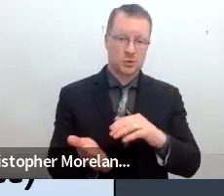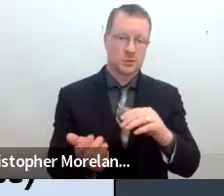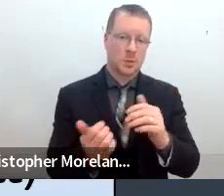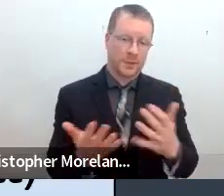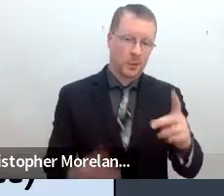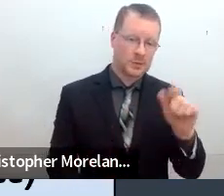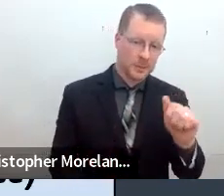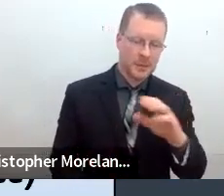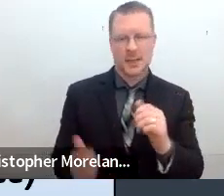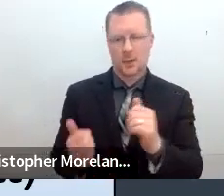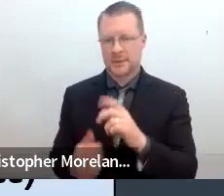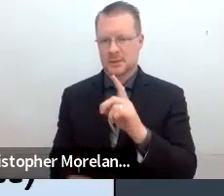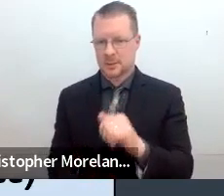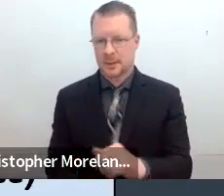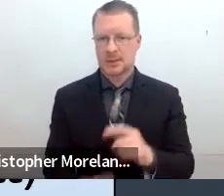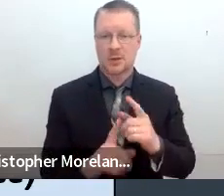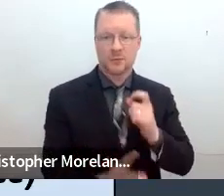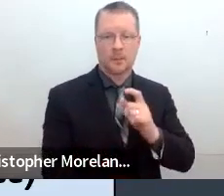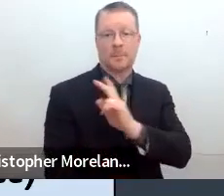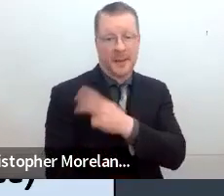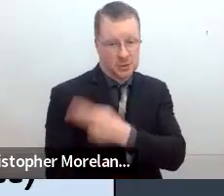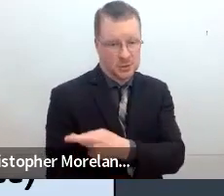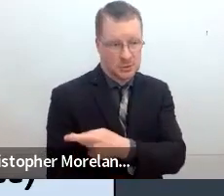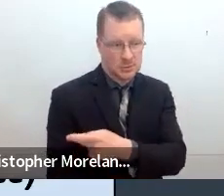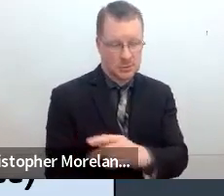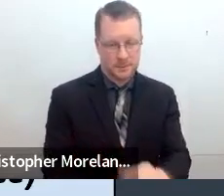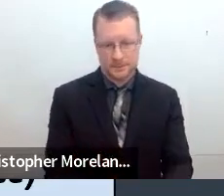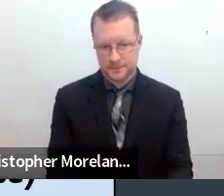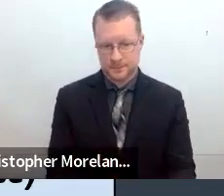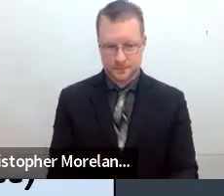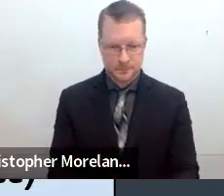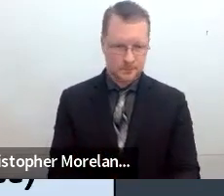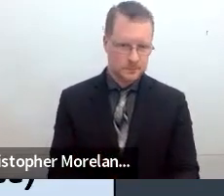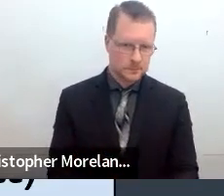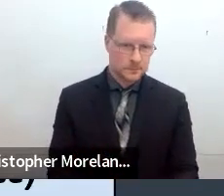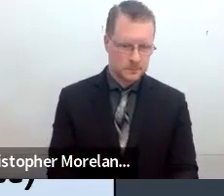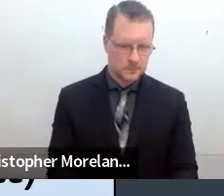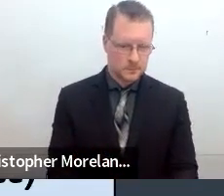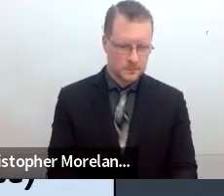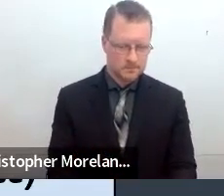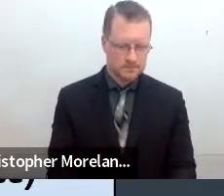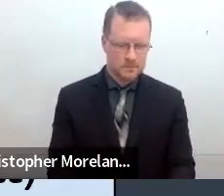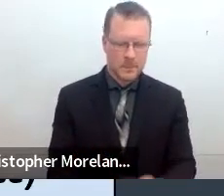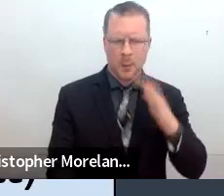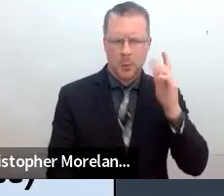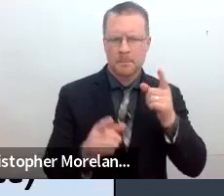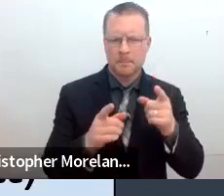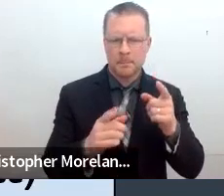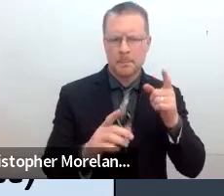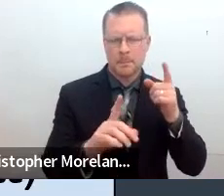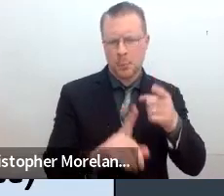events reported when they were experienced from the patient, when they were initiated by the patient.